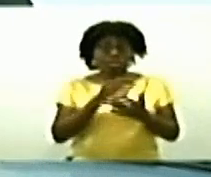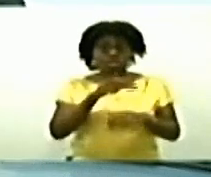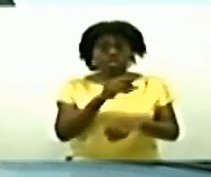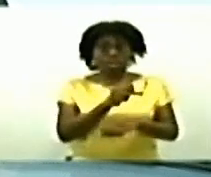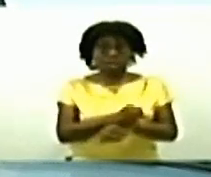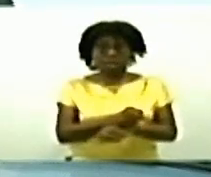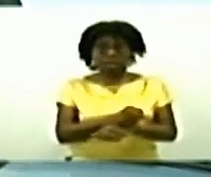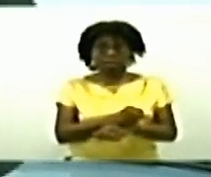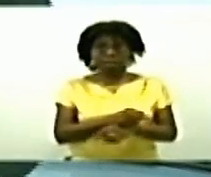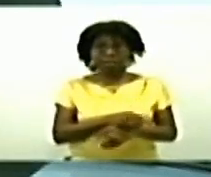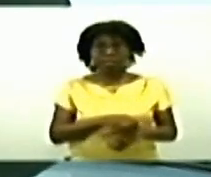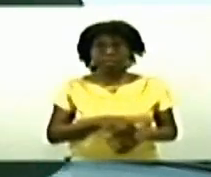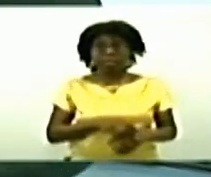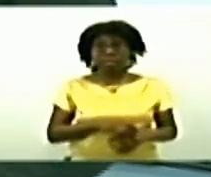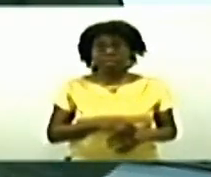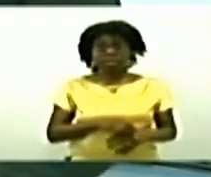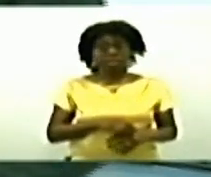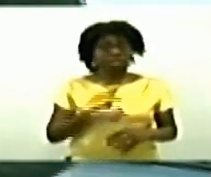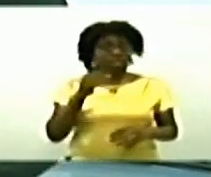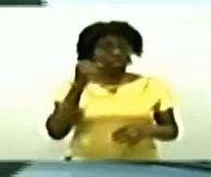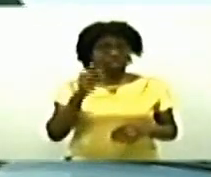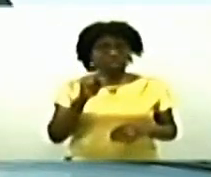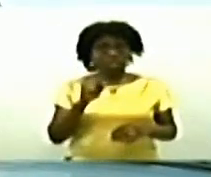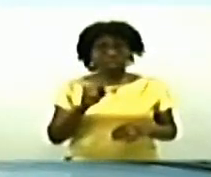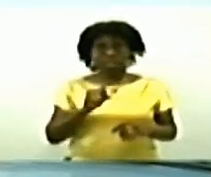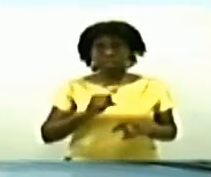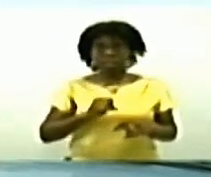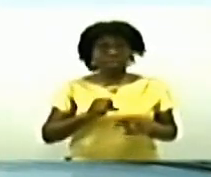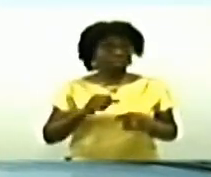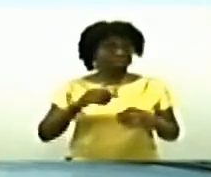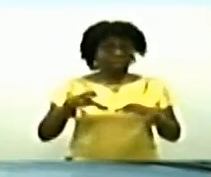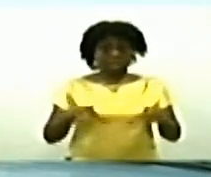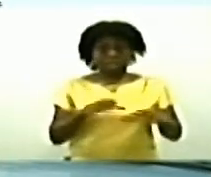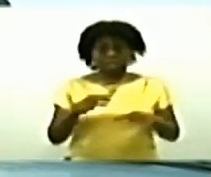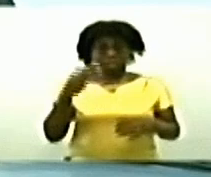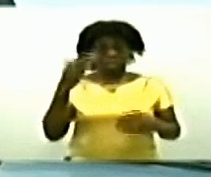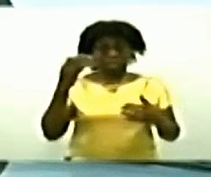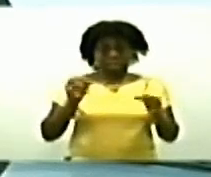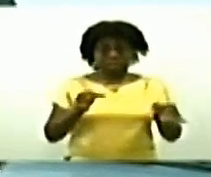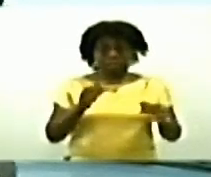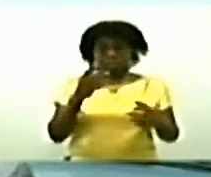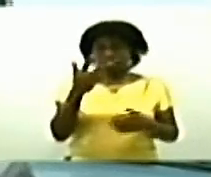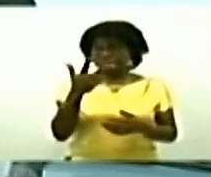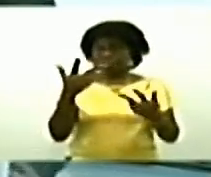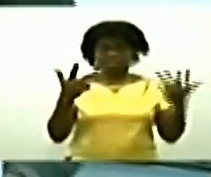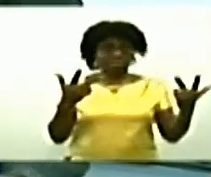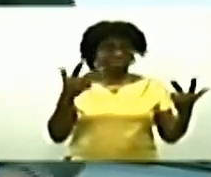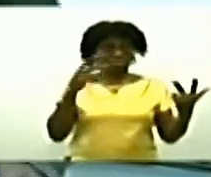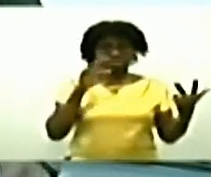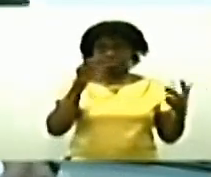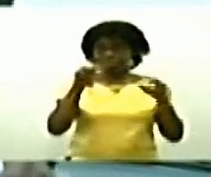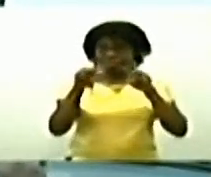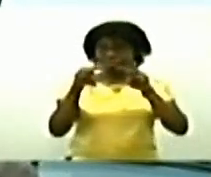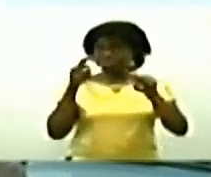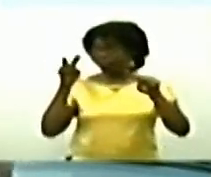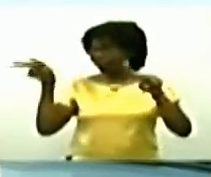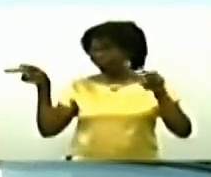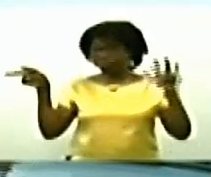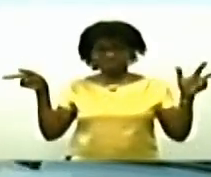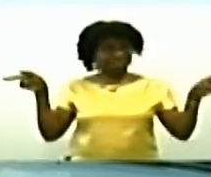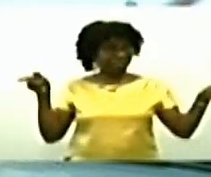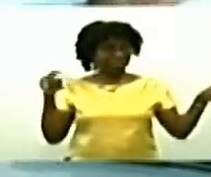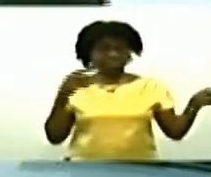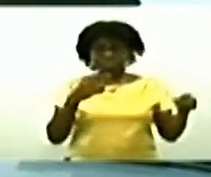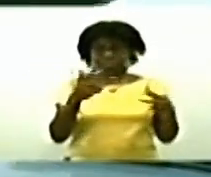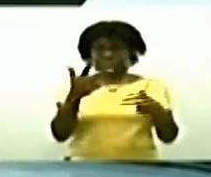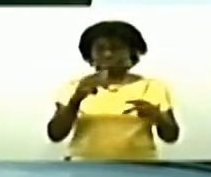I mean, she operates like she has three-dimensional vision. She's standing straight, and she's getting traffic here, traffic